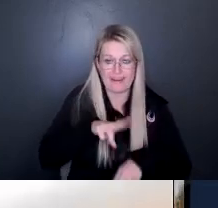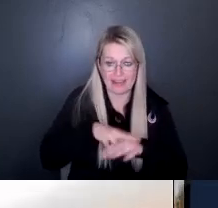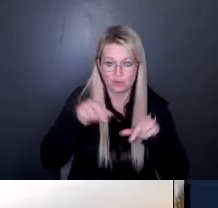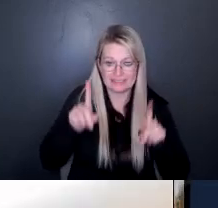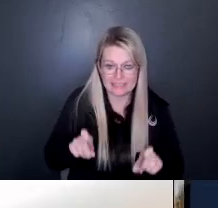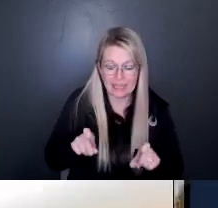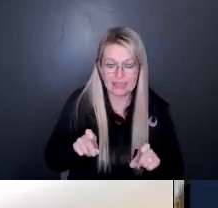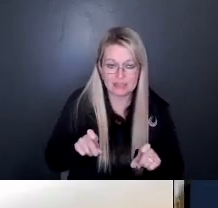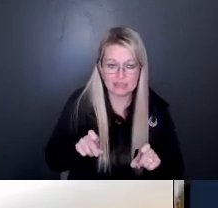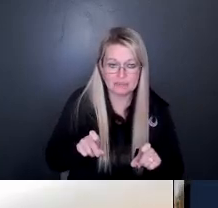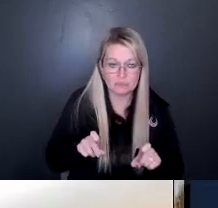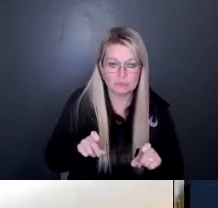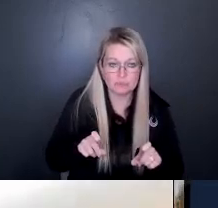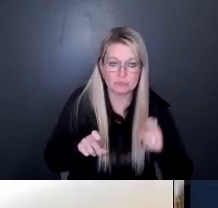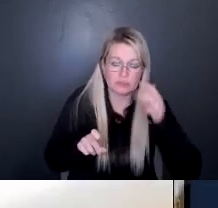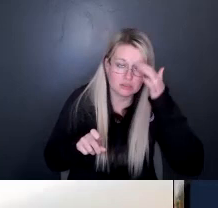which